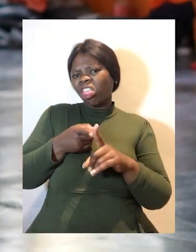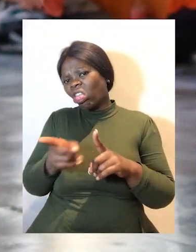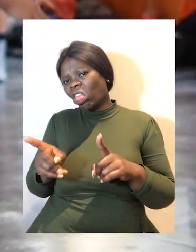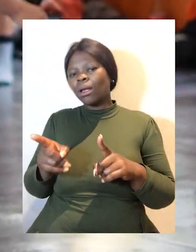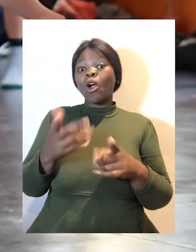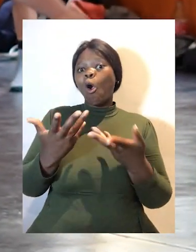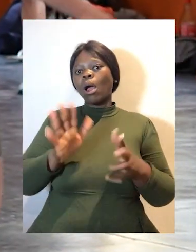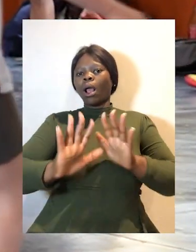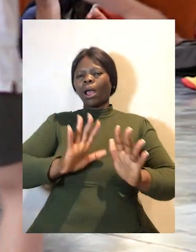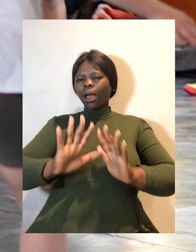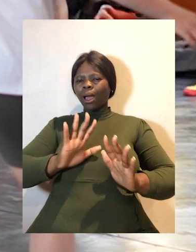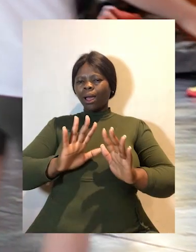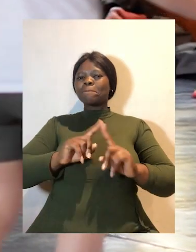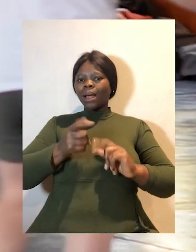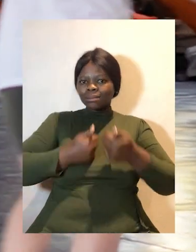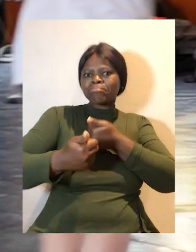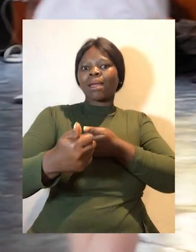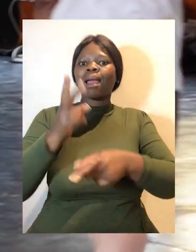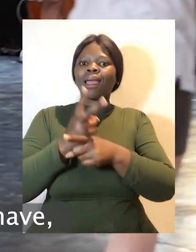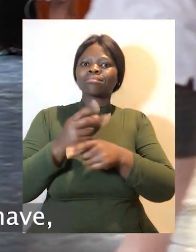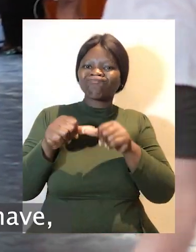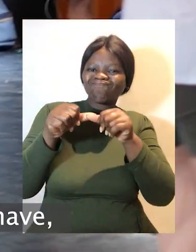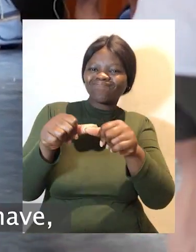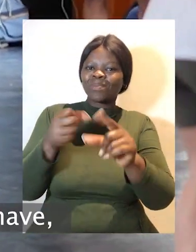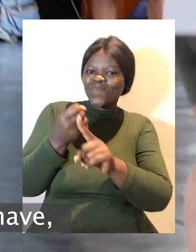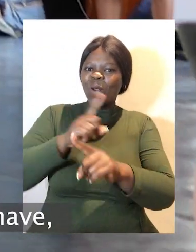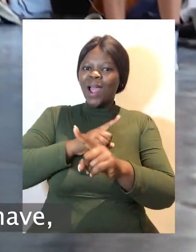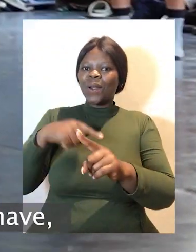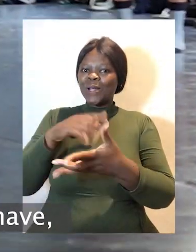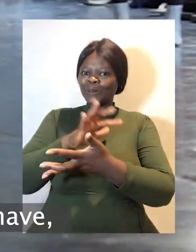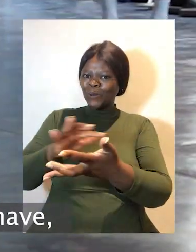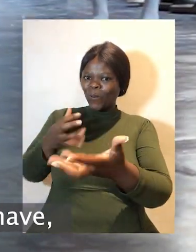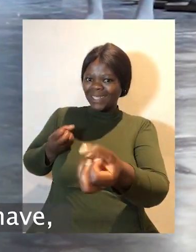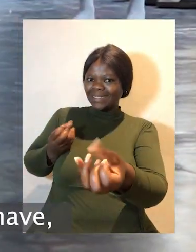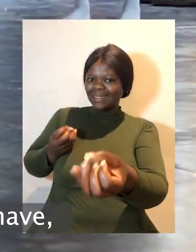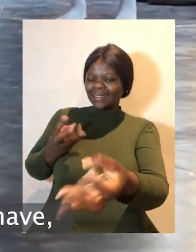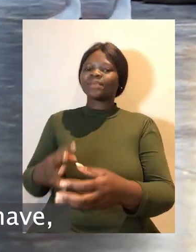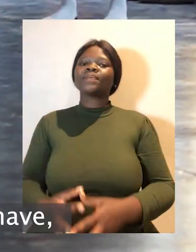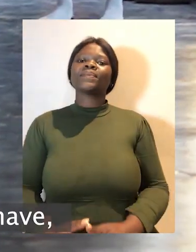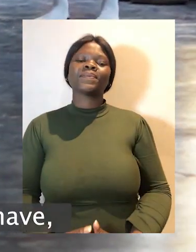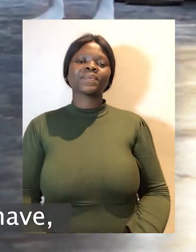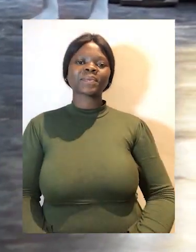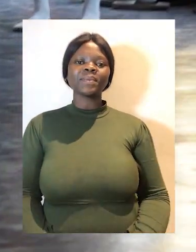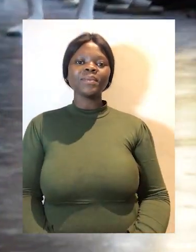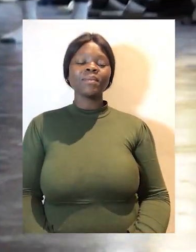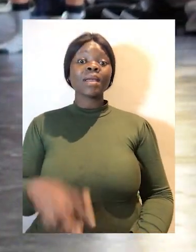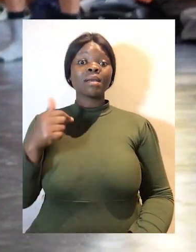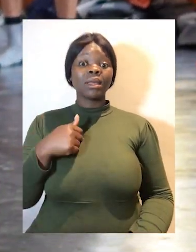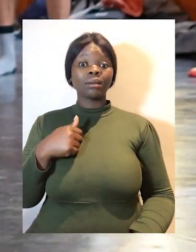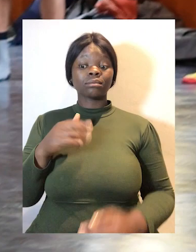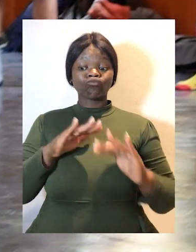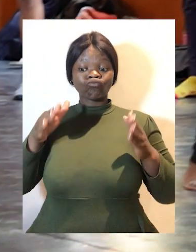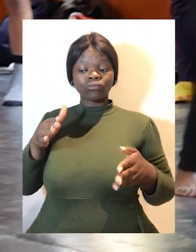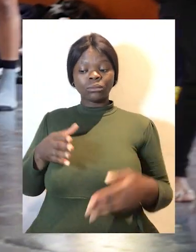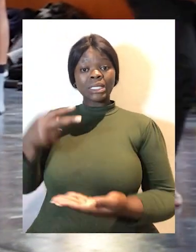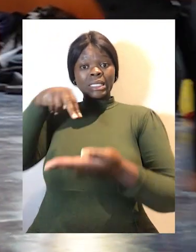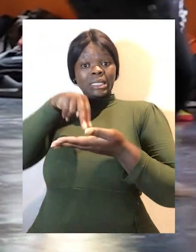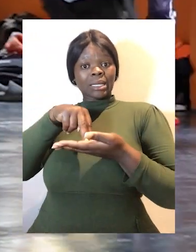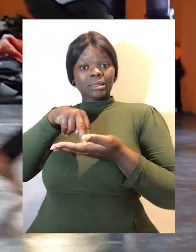we get back on that because that's the story we're telling. And I'm really standing there from the power that I have instead of the disability that I